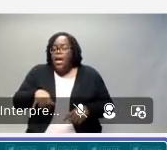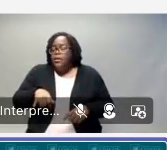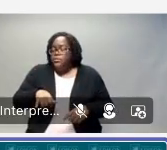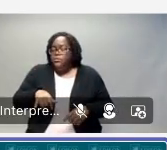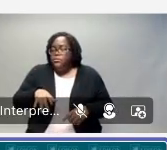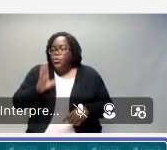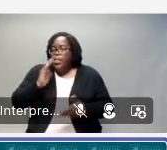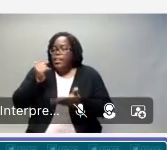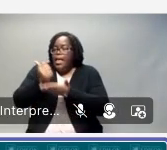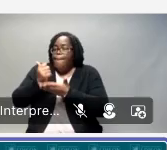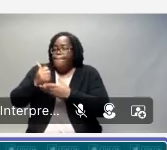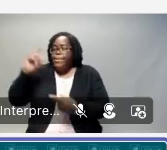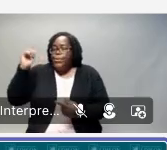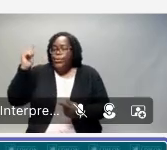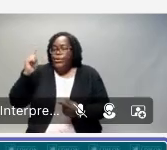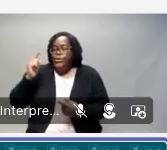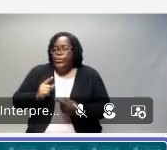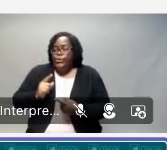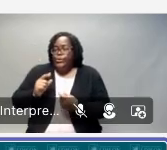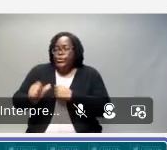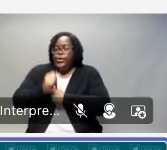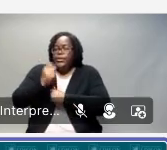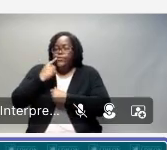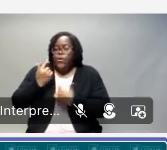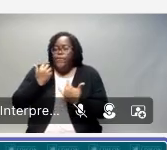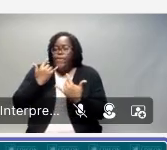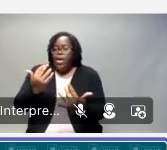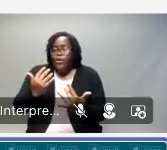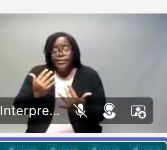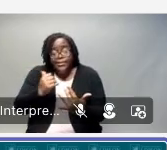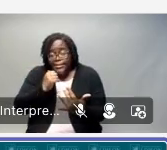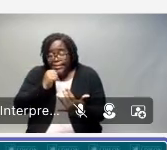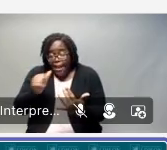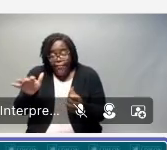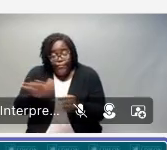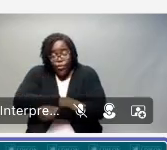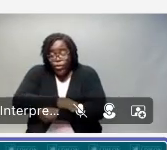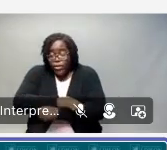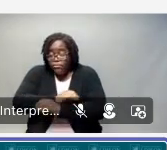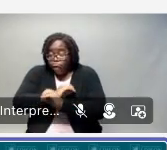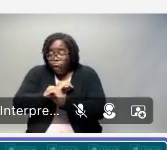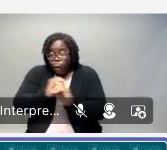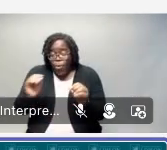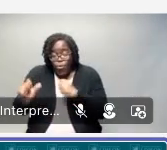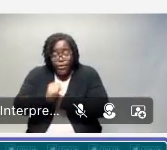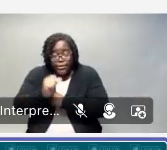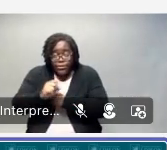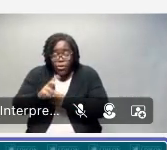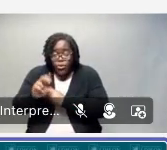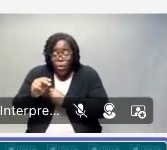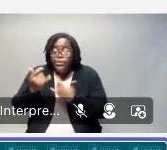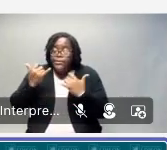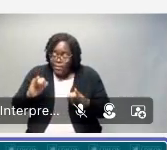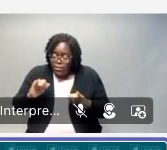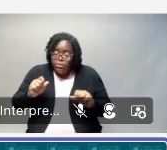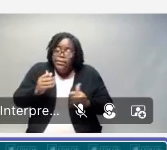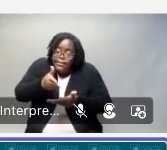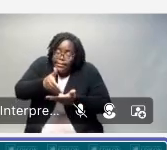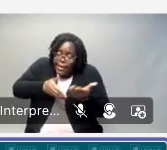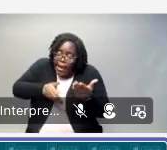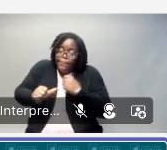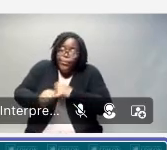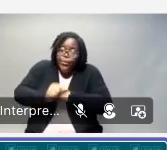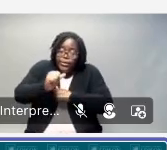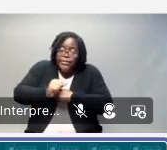help reduce the risk of wildfires, but it doesn't eliminate the risk. We still have that risk there.